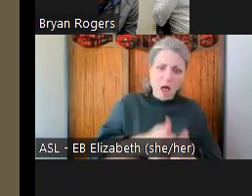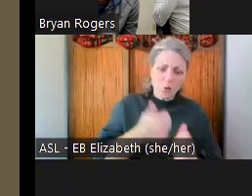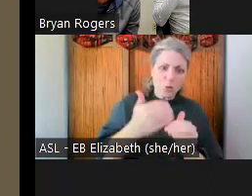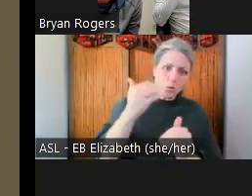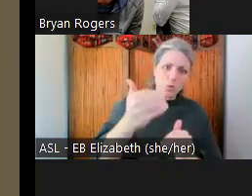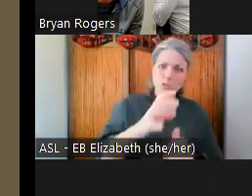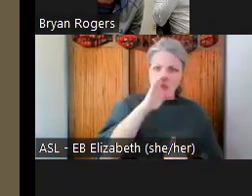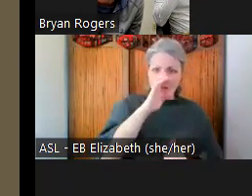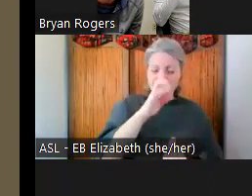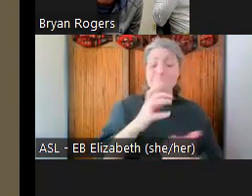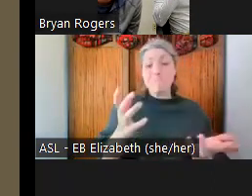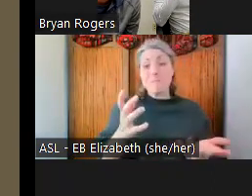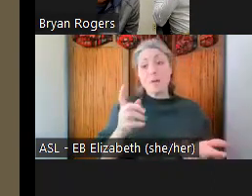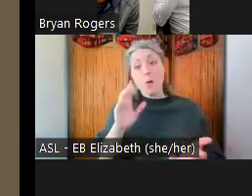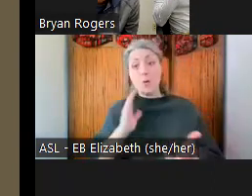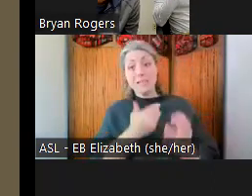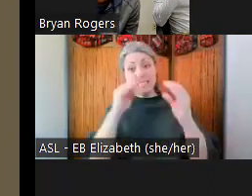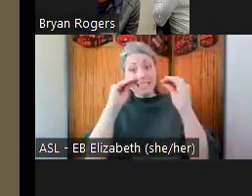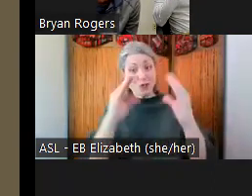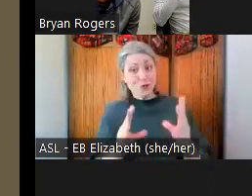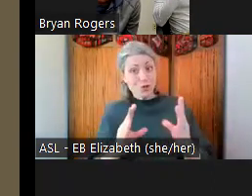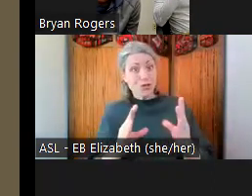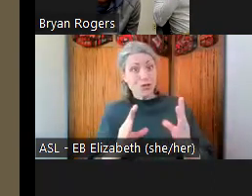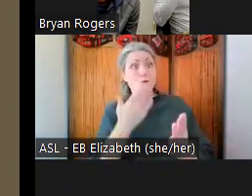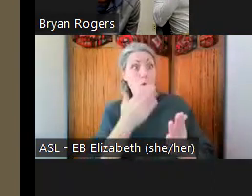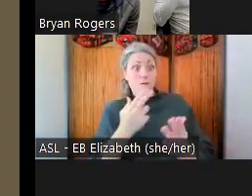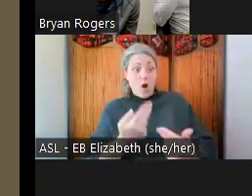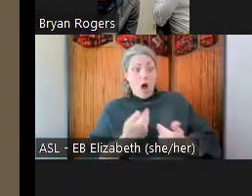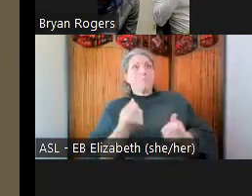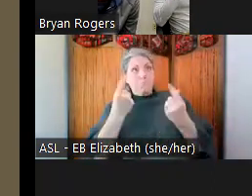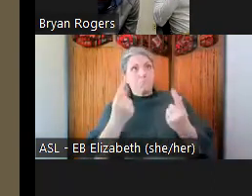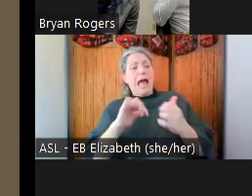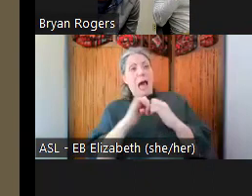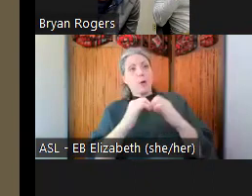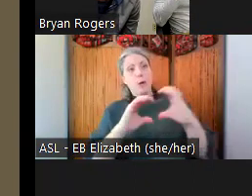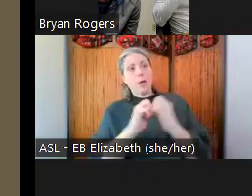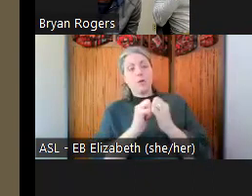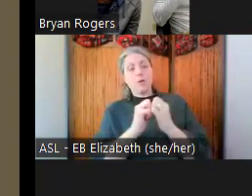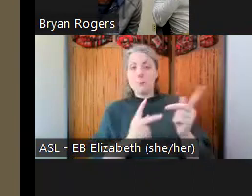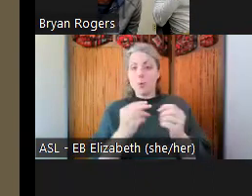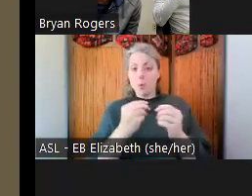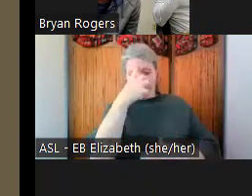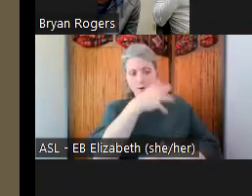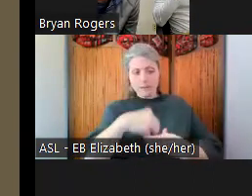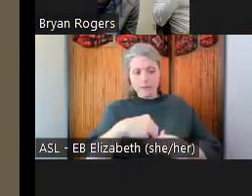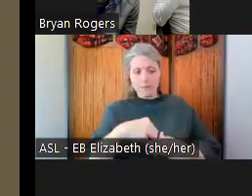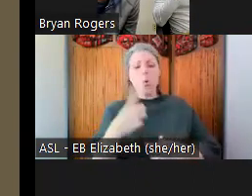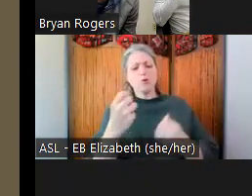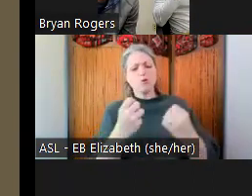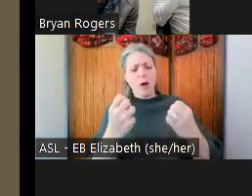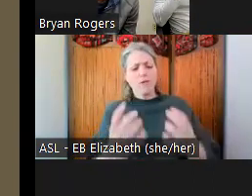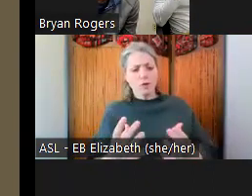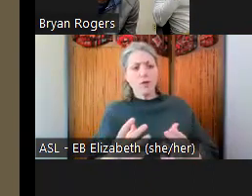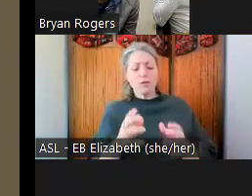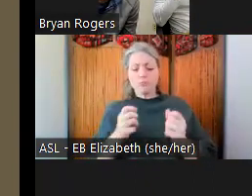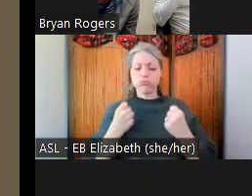it's good for us as teachers working with people with autism because they'll give us new ways to communicate. One driver I had, when she turns onto